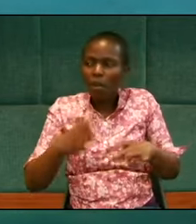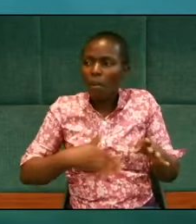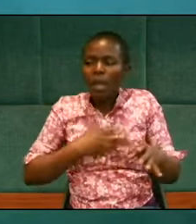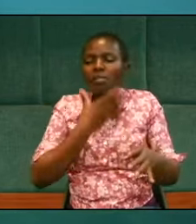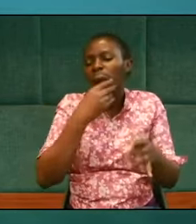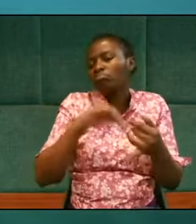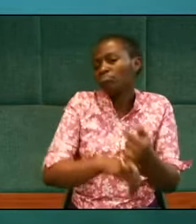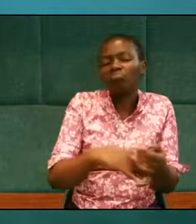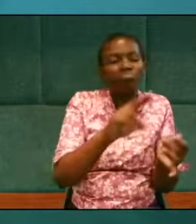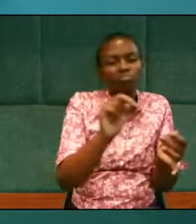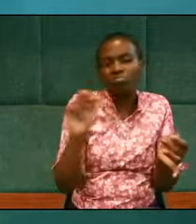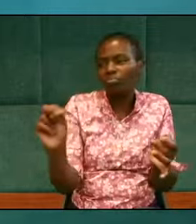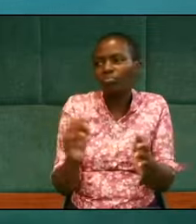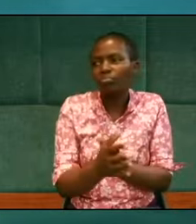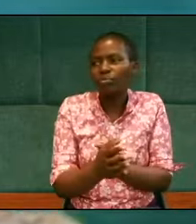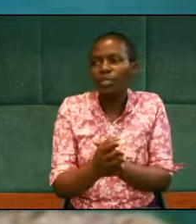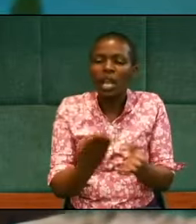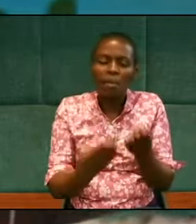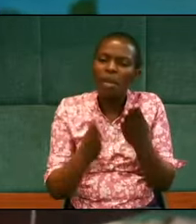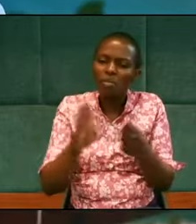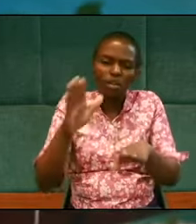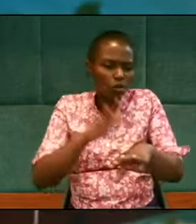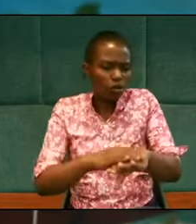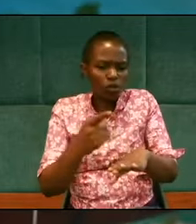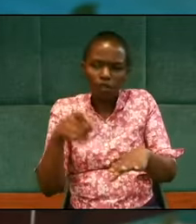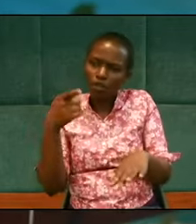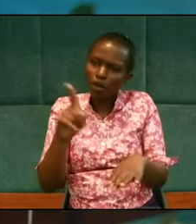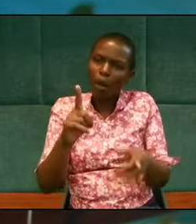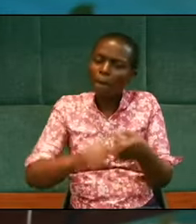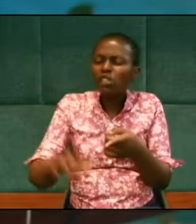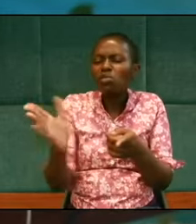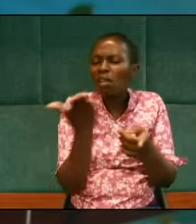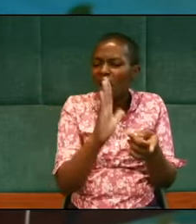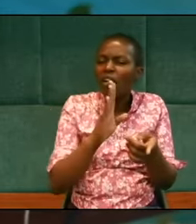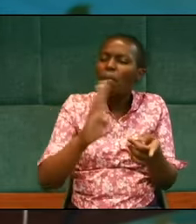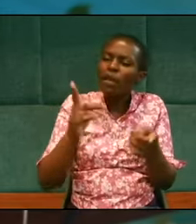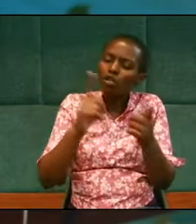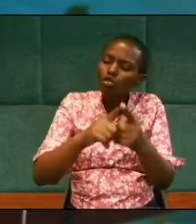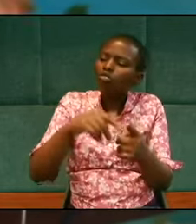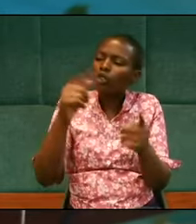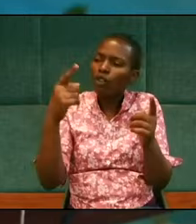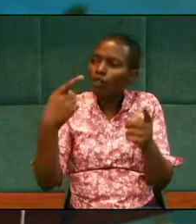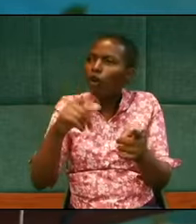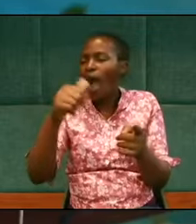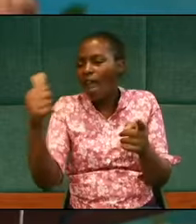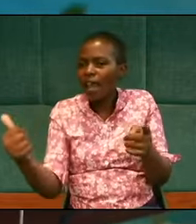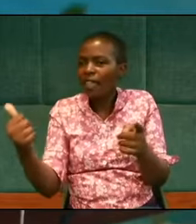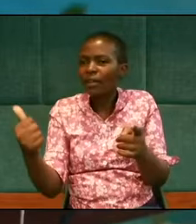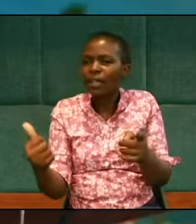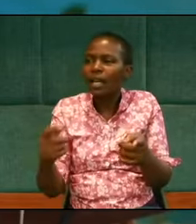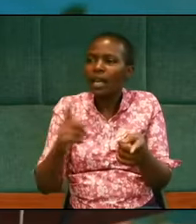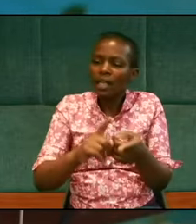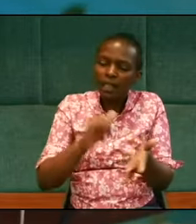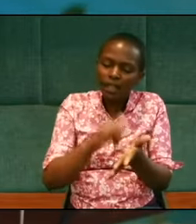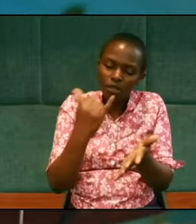He may be good for you, but you may not be good for him. Listen, God made for Adam